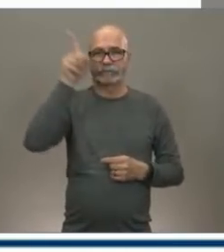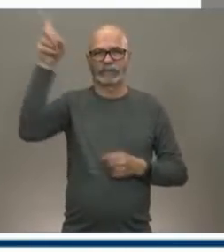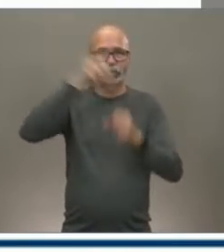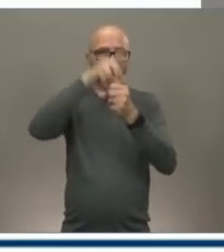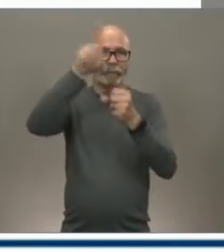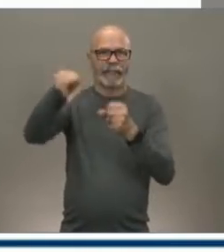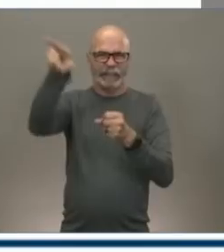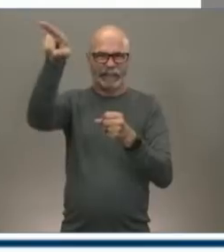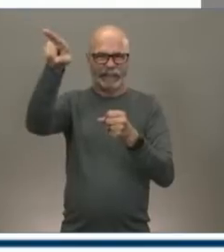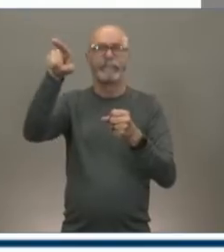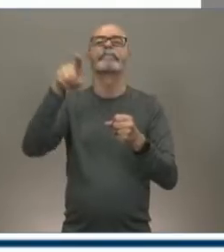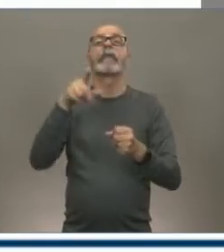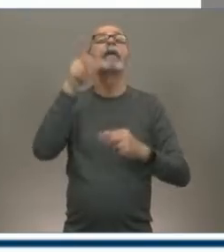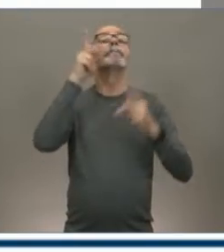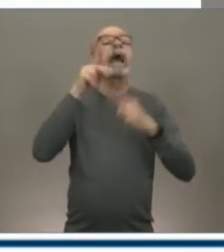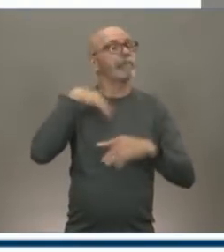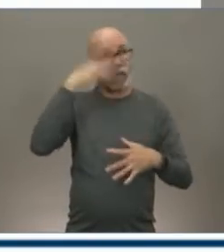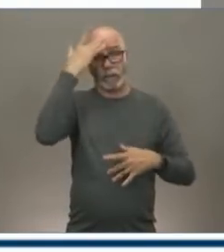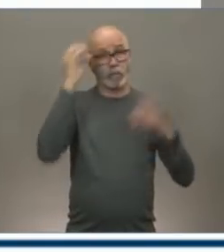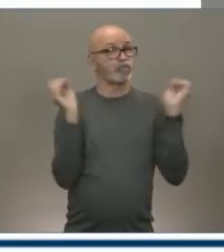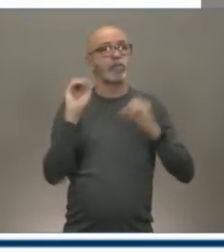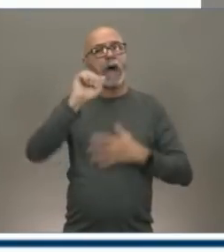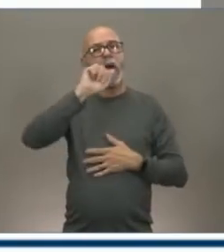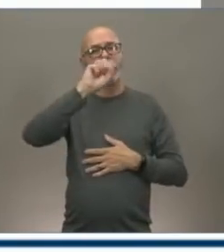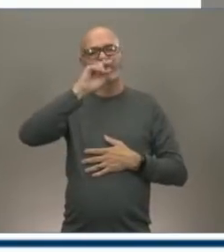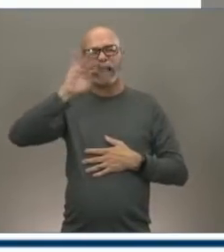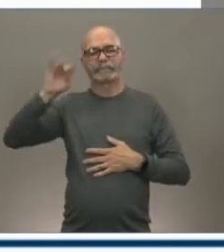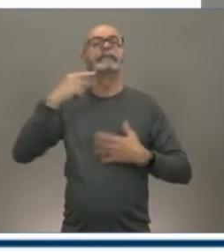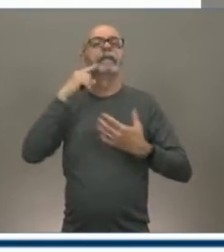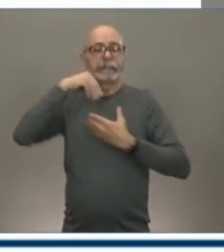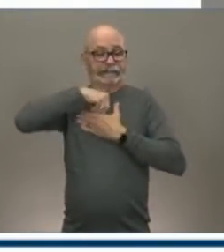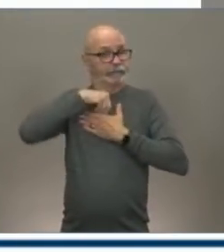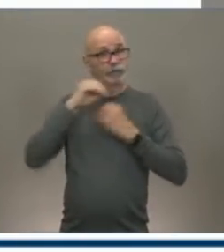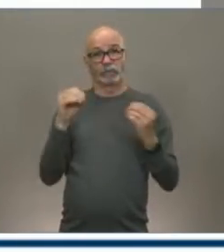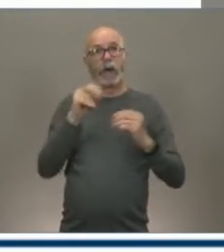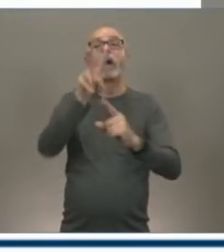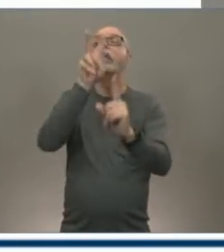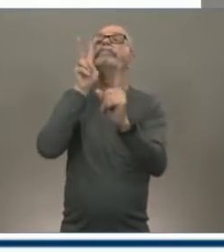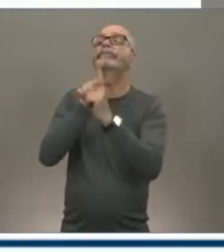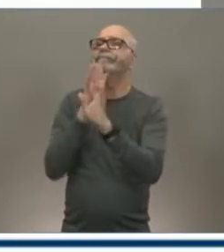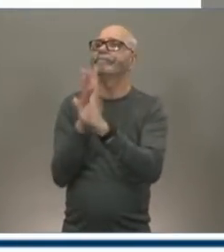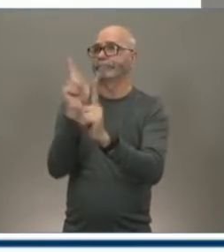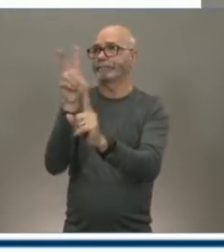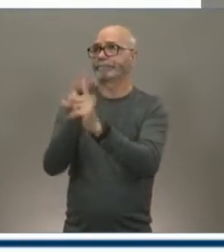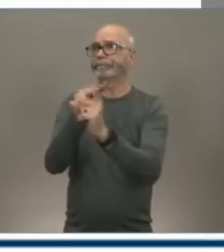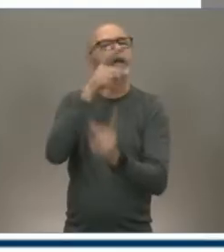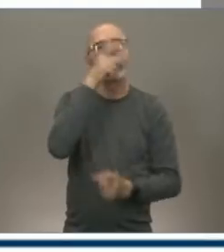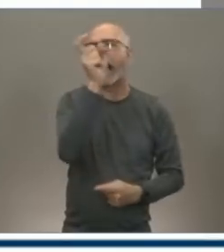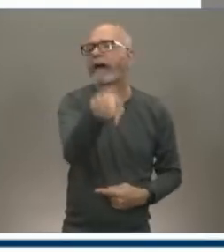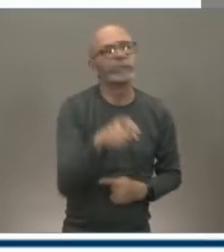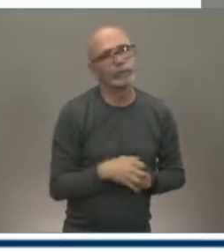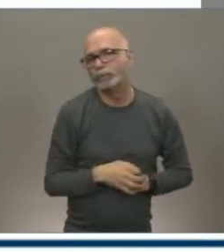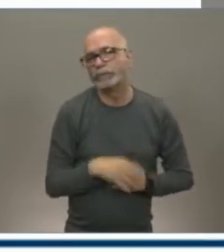and you don't need an appointment at that location. You can just walk in. Now, if you're in the Western, Northern, or Eastern